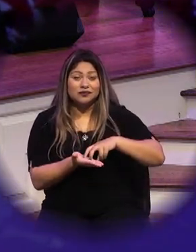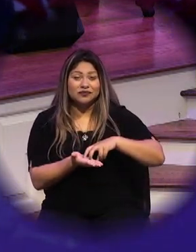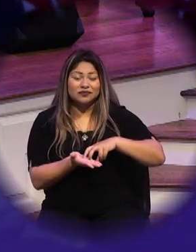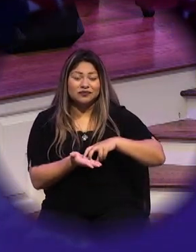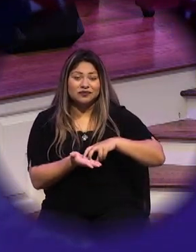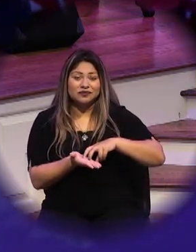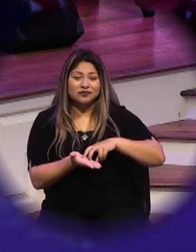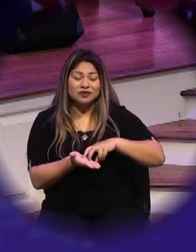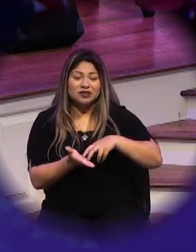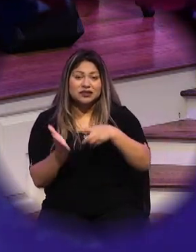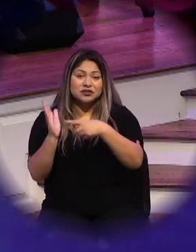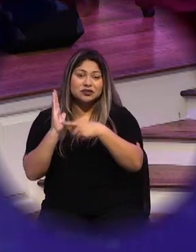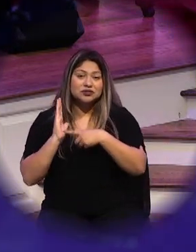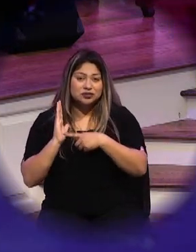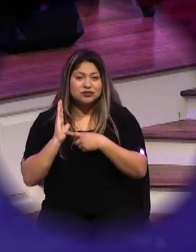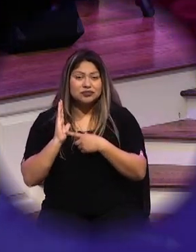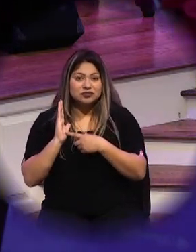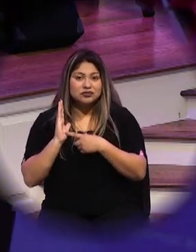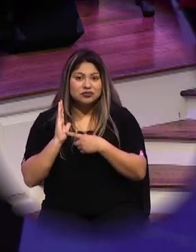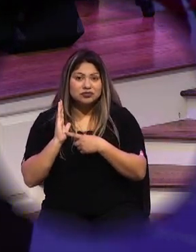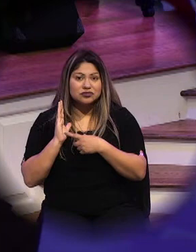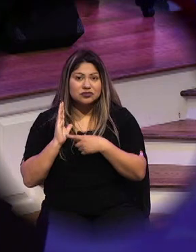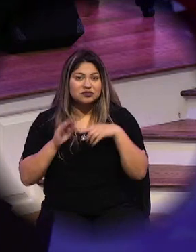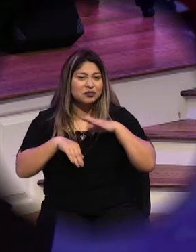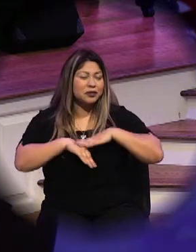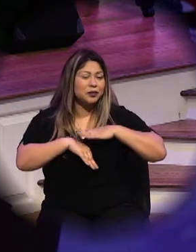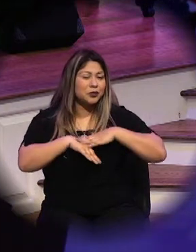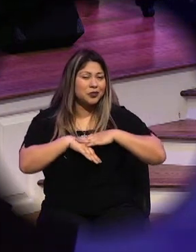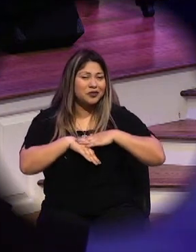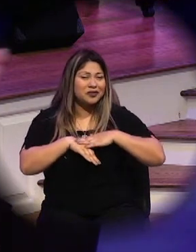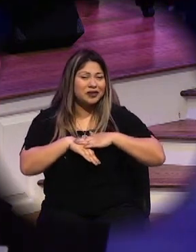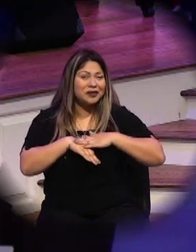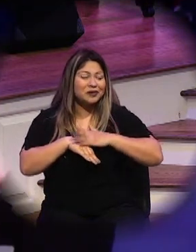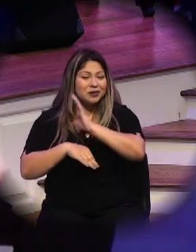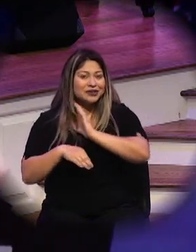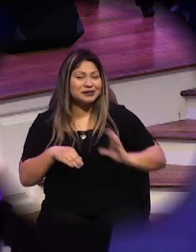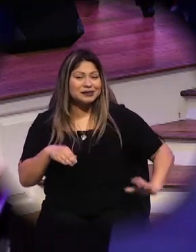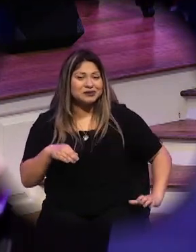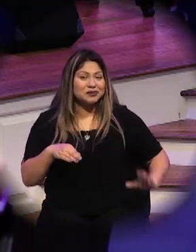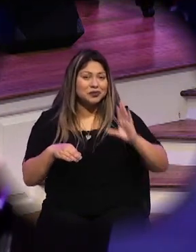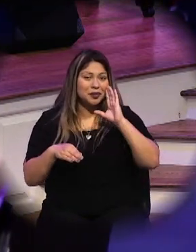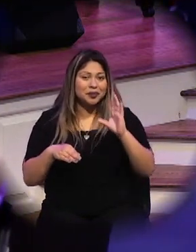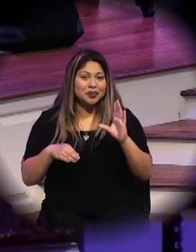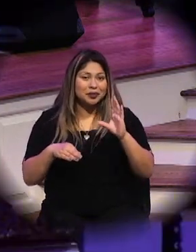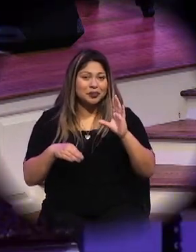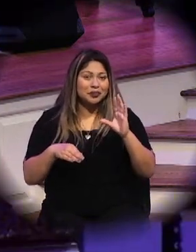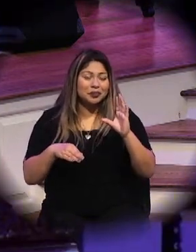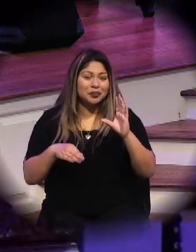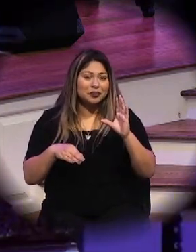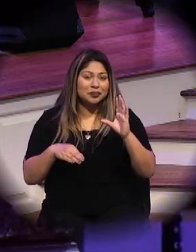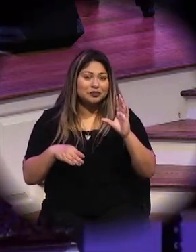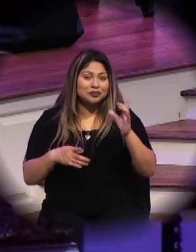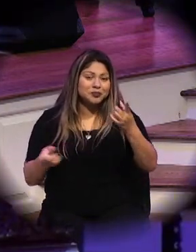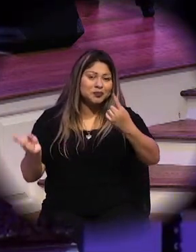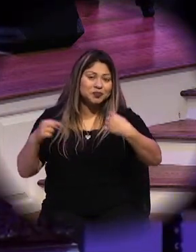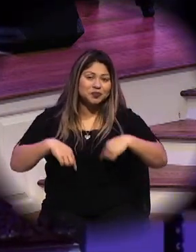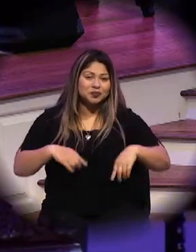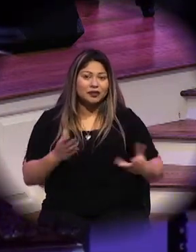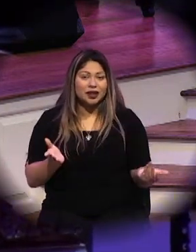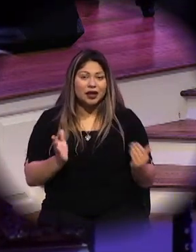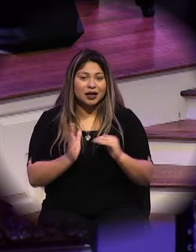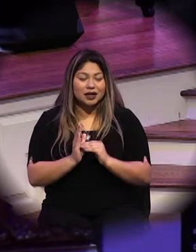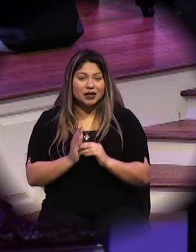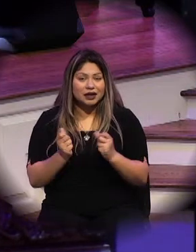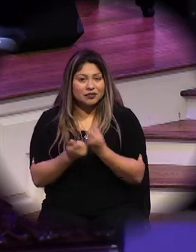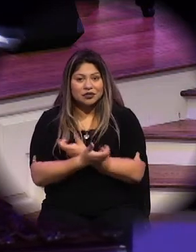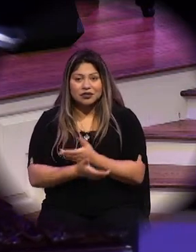day when Christ will come again and everything will be made well. How can we trust that that will